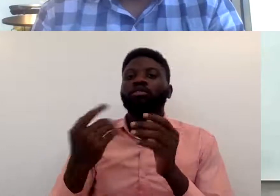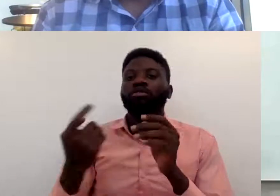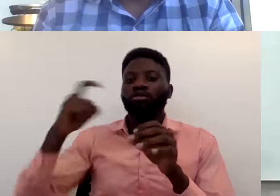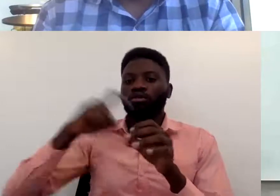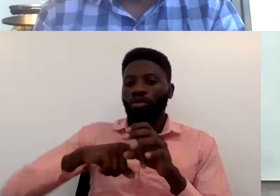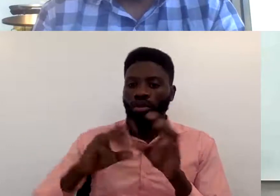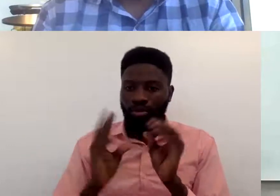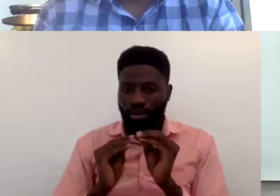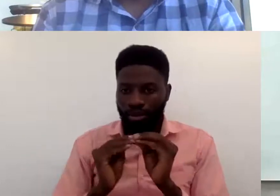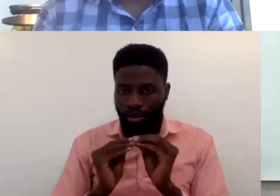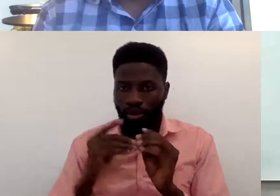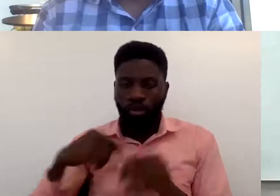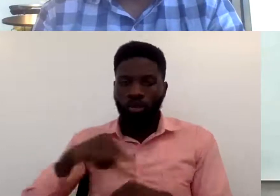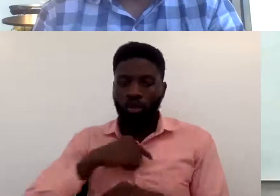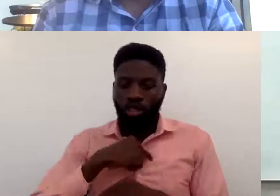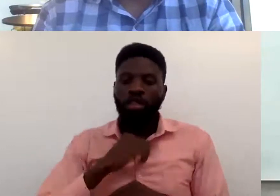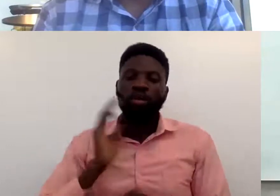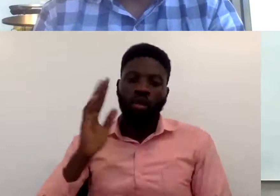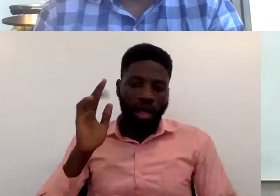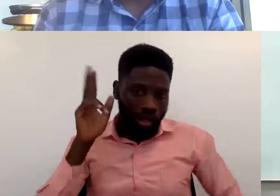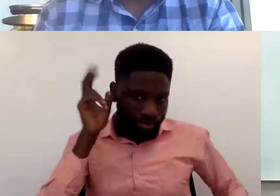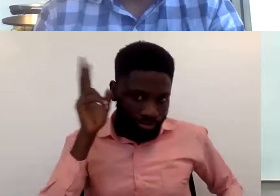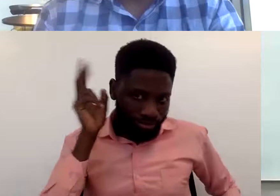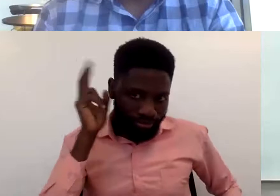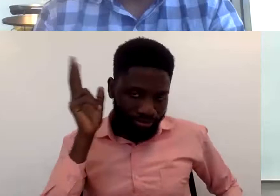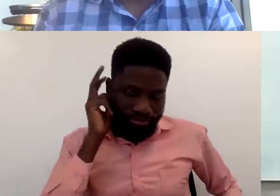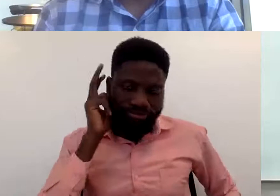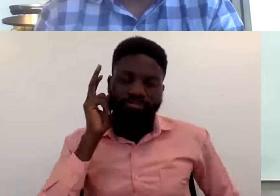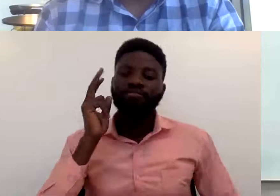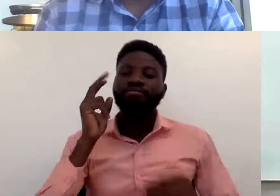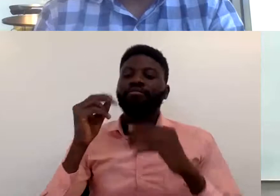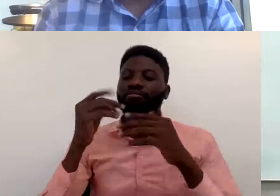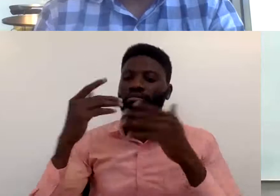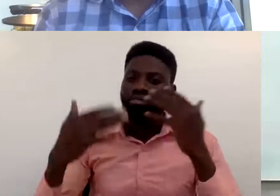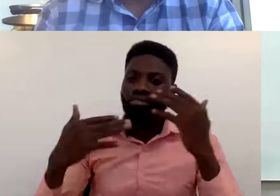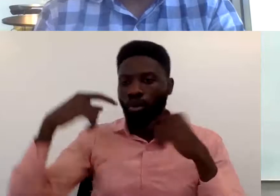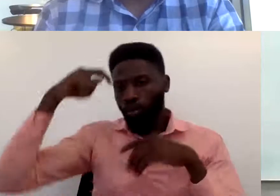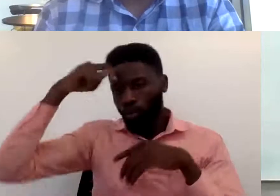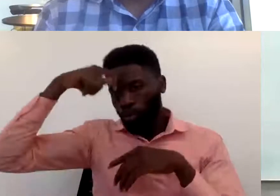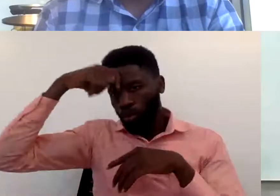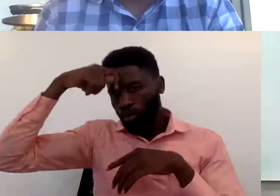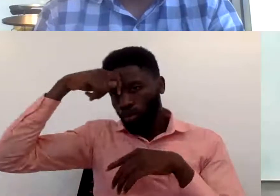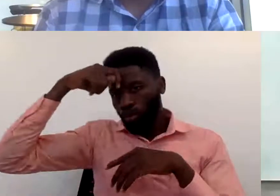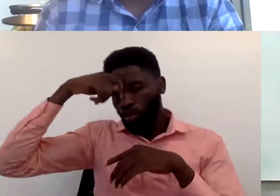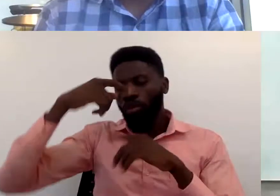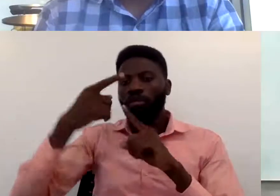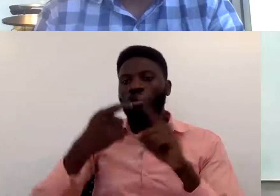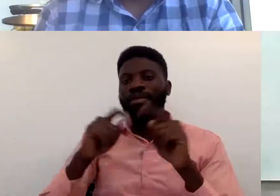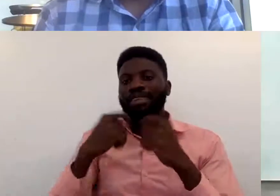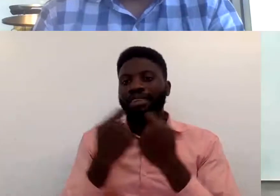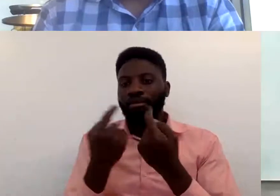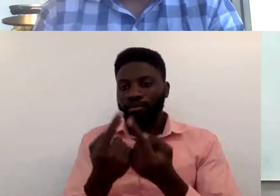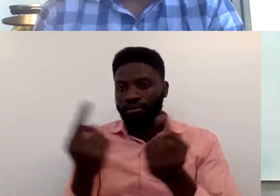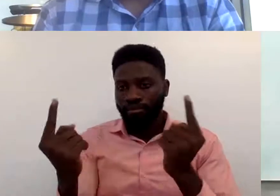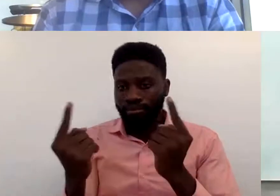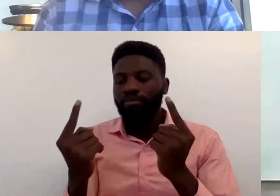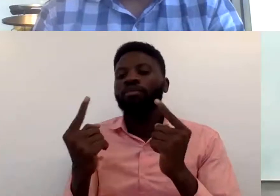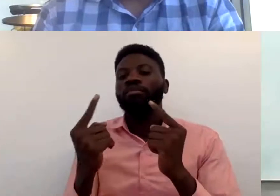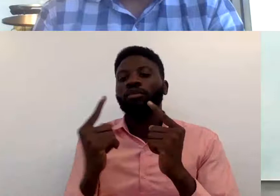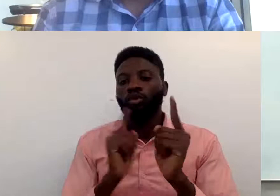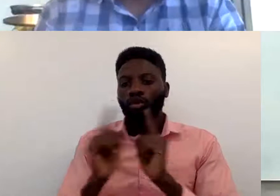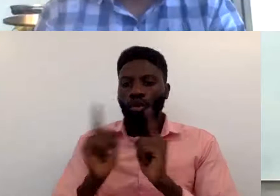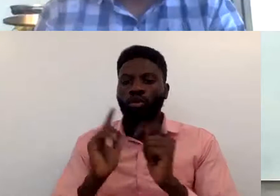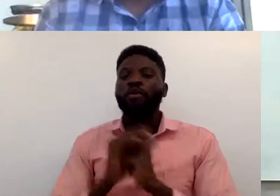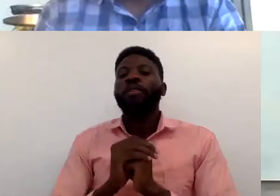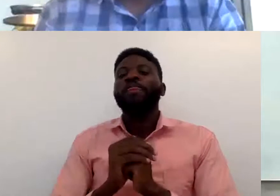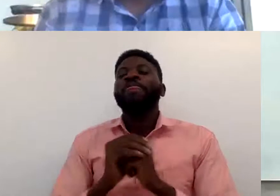call. We will be listening to a lot of wisdom from the team that will be talking in the panel, and